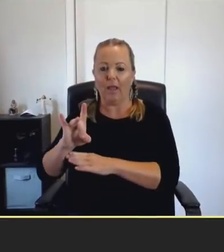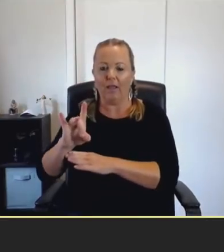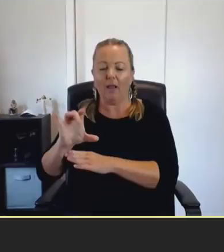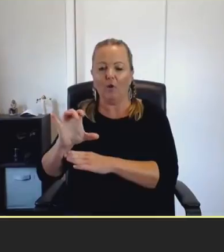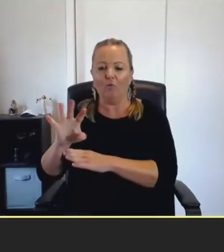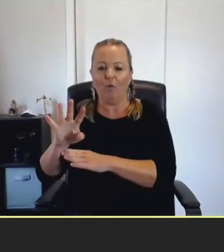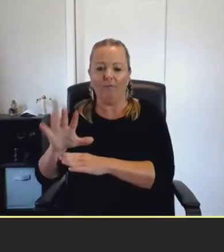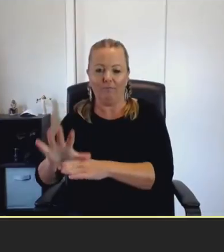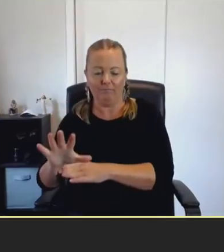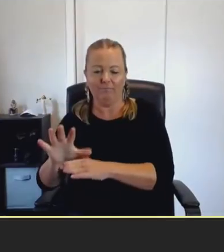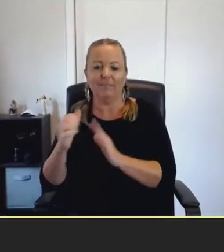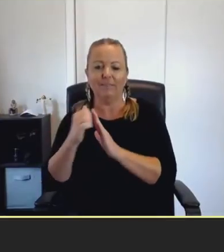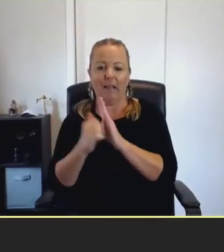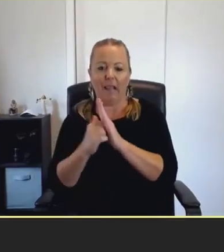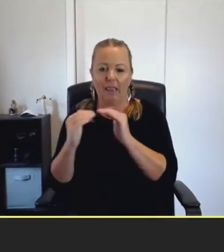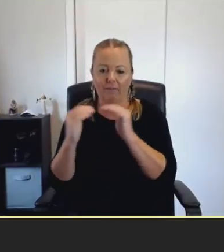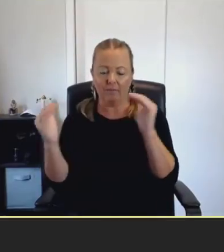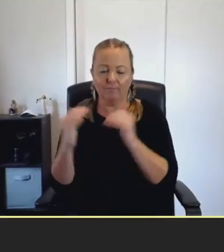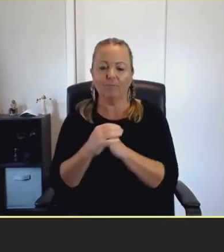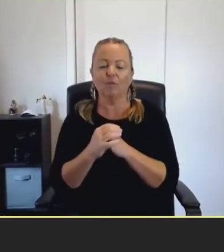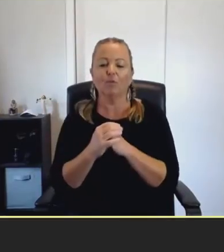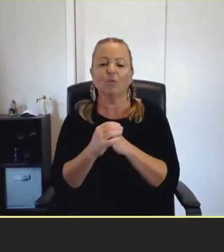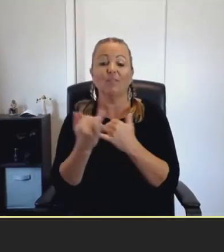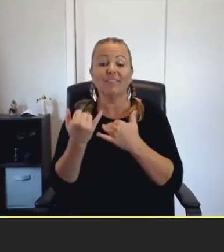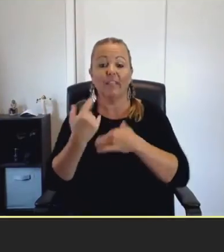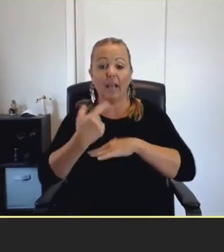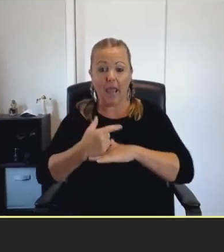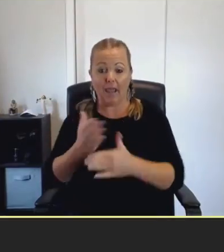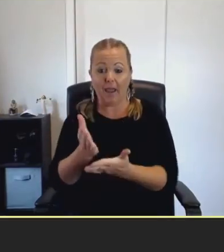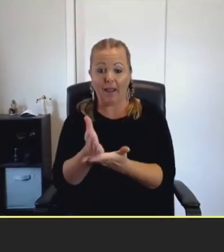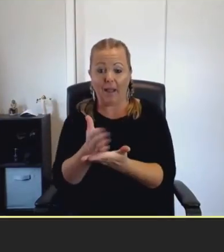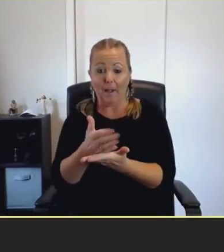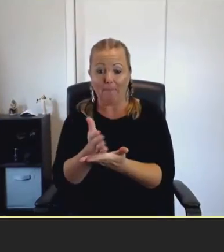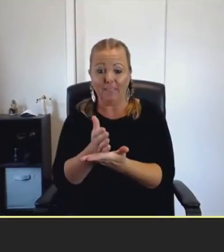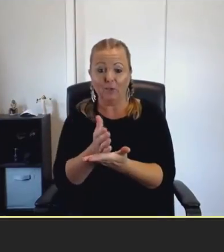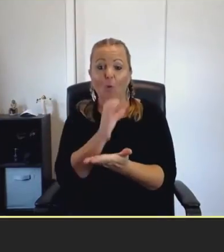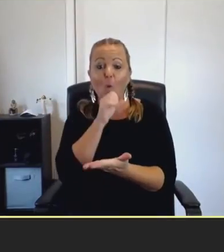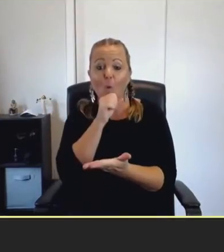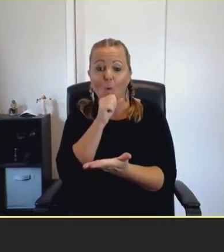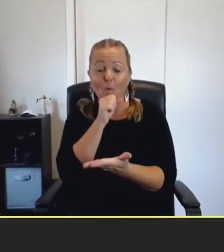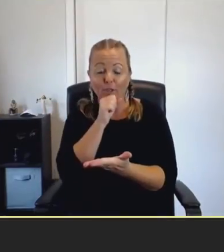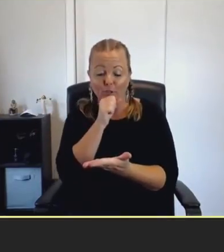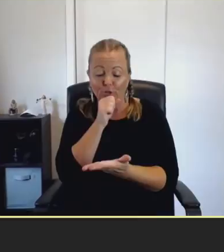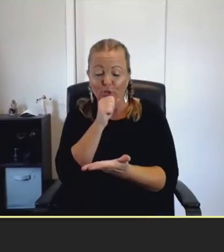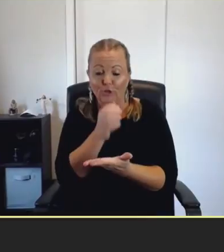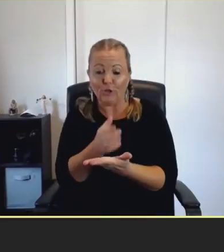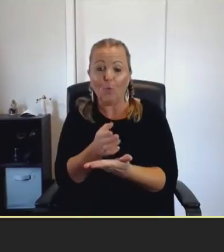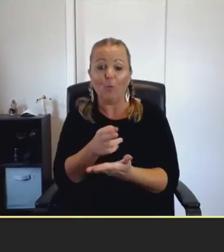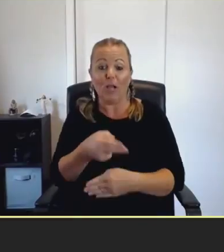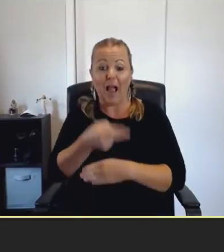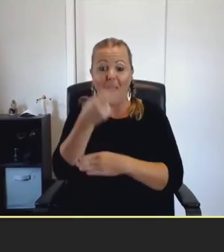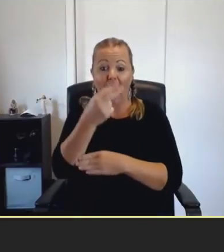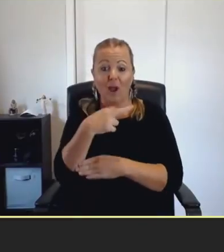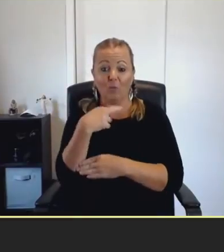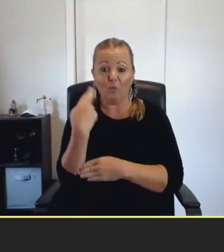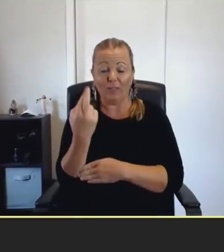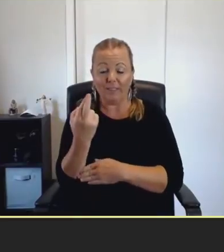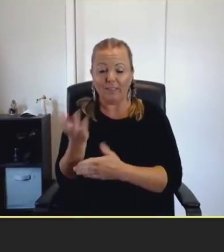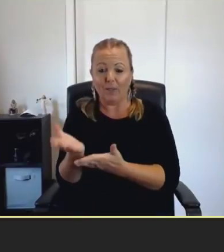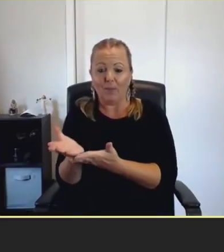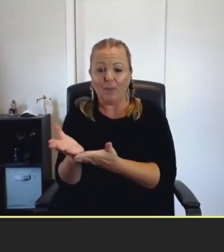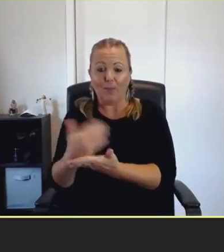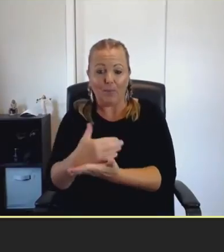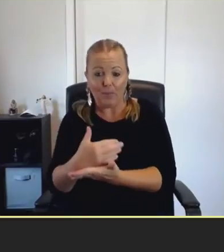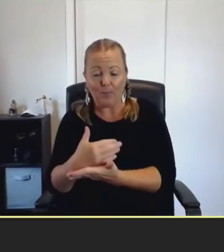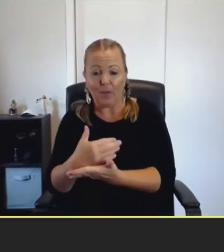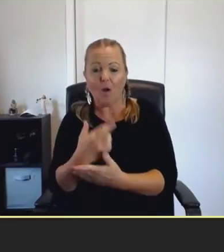Just want to update everybody that today our compass has moved from the orange, which is our high risk category, to red,